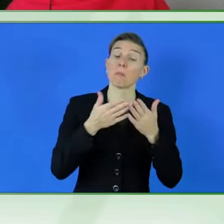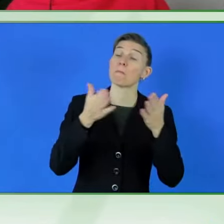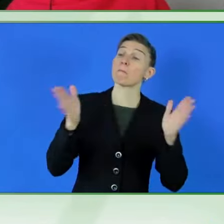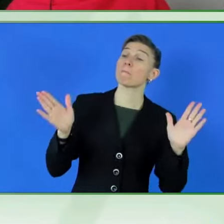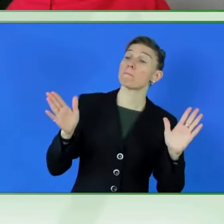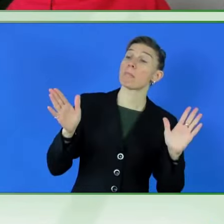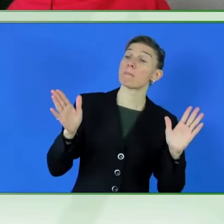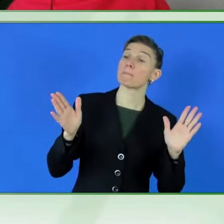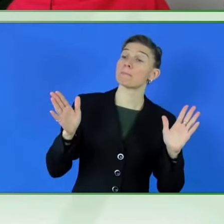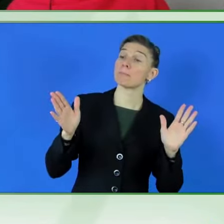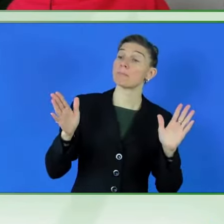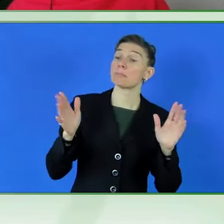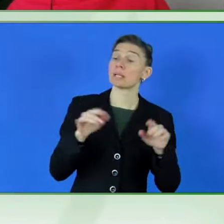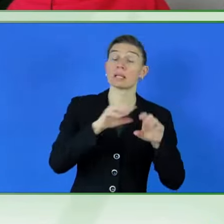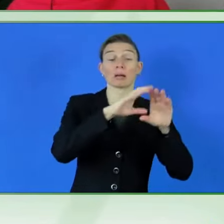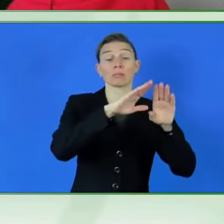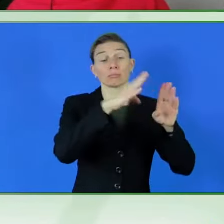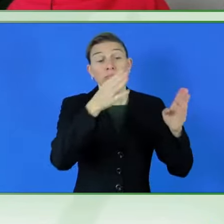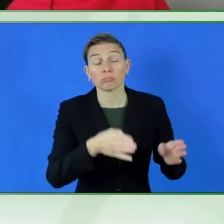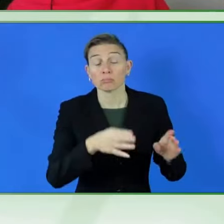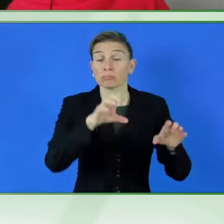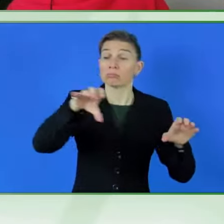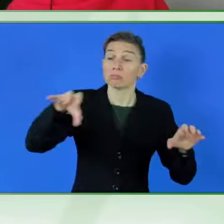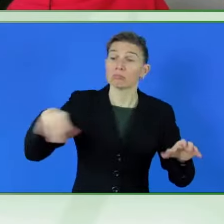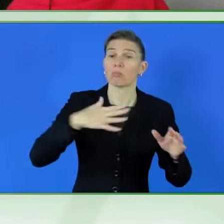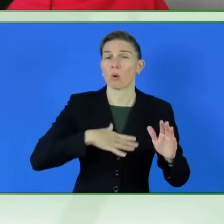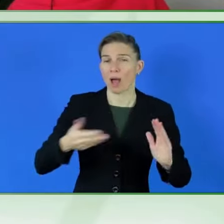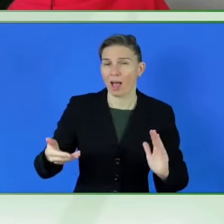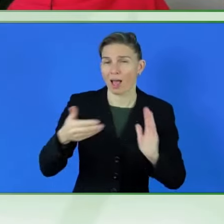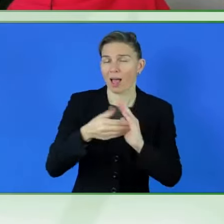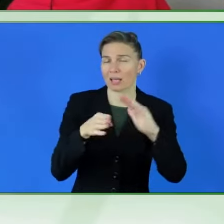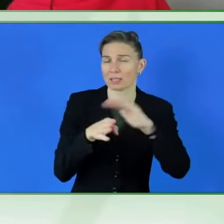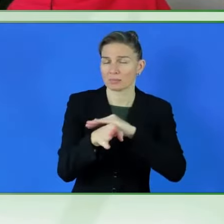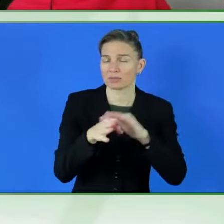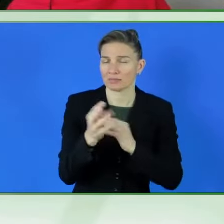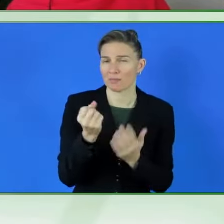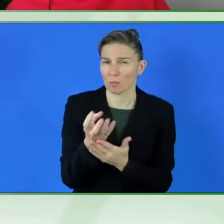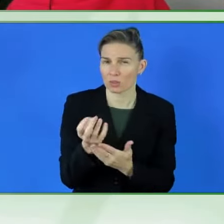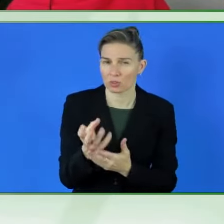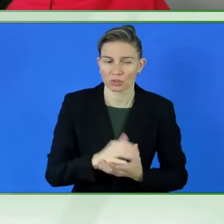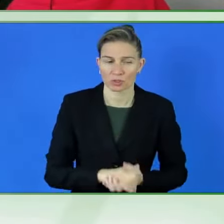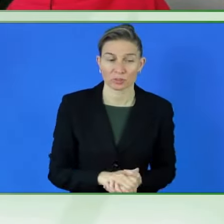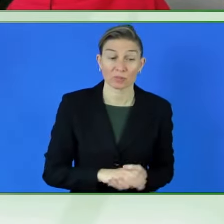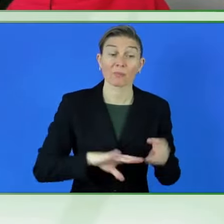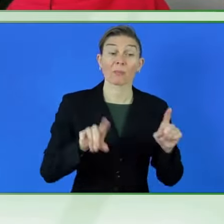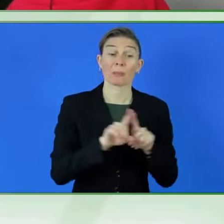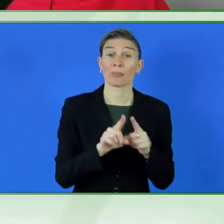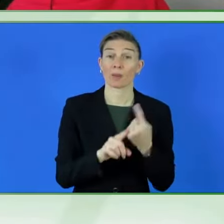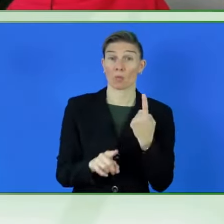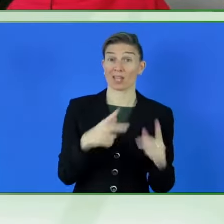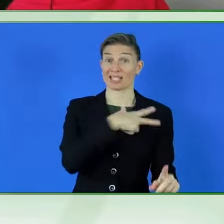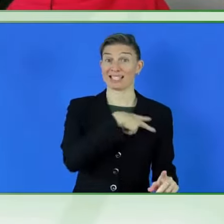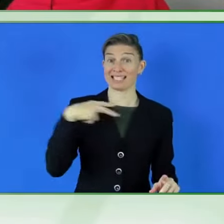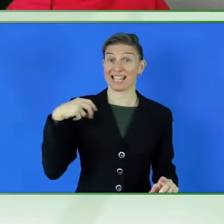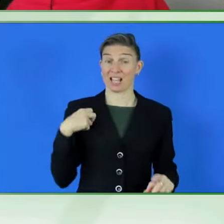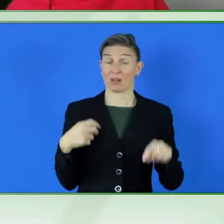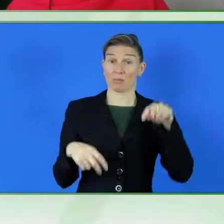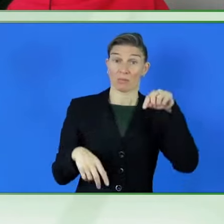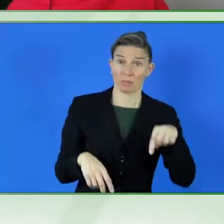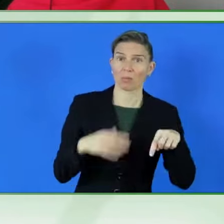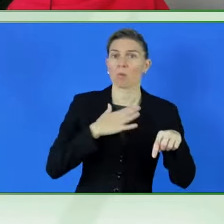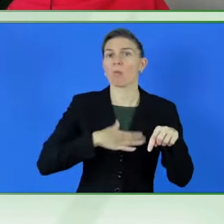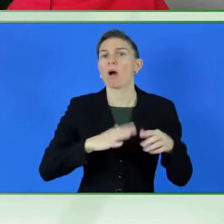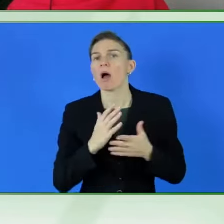to help other municipalities to develop such a service. We are currently in the process of